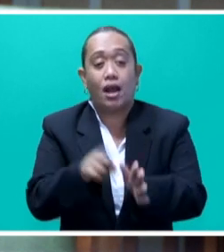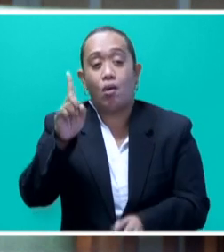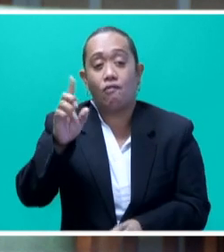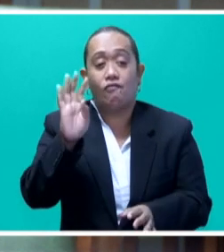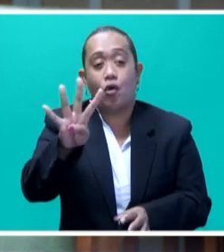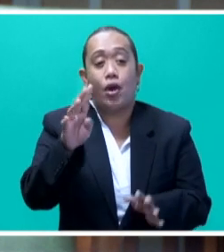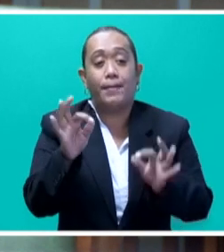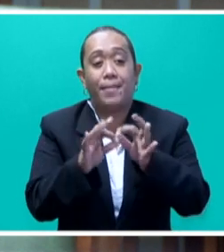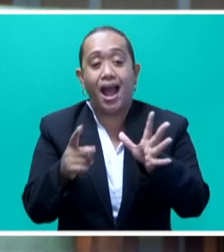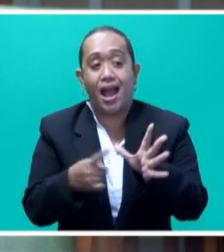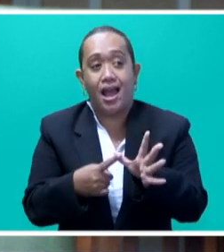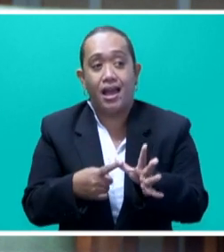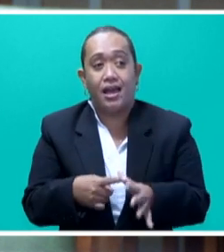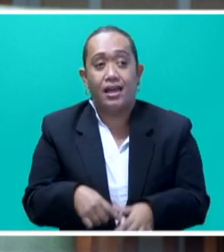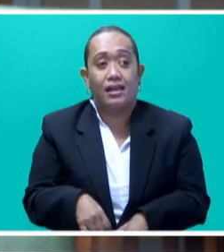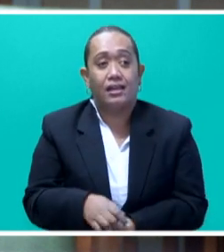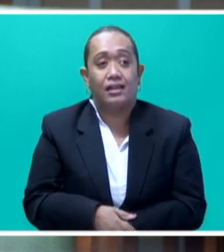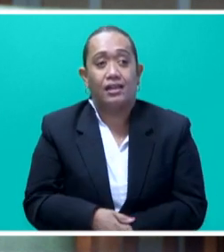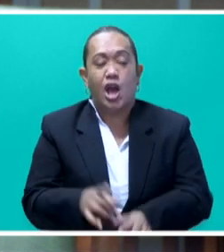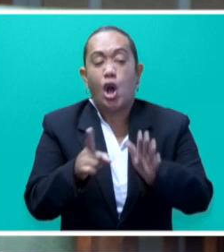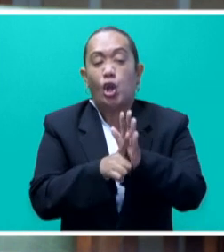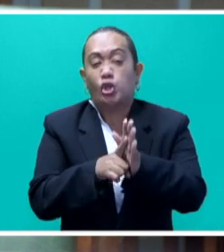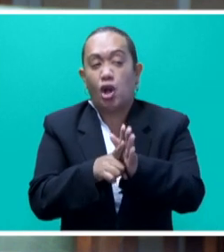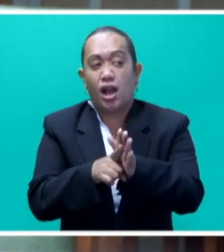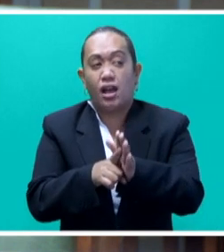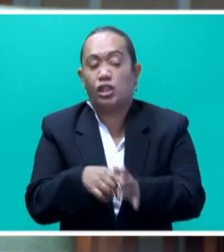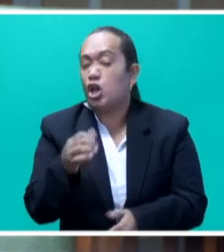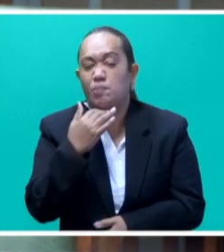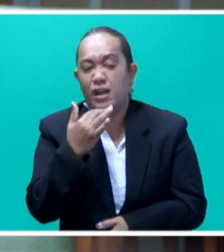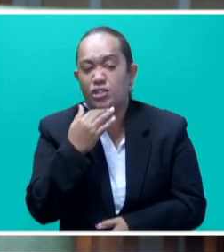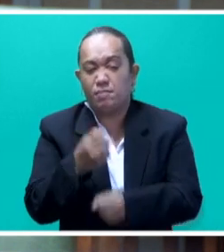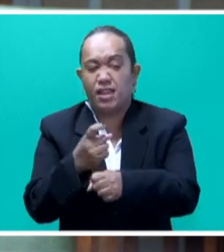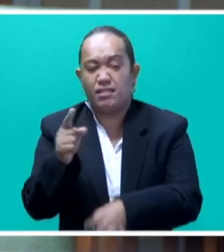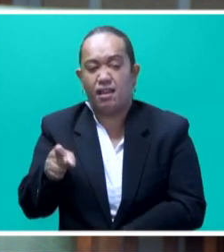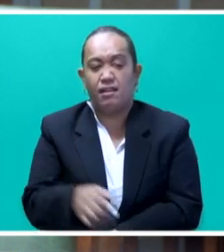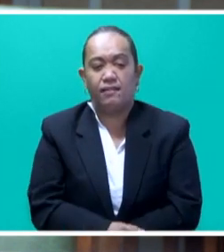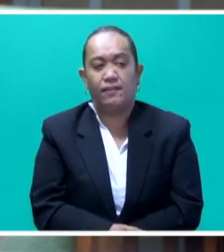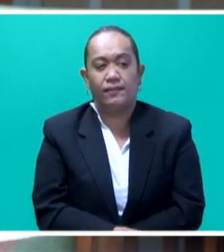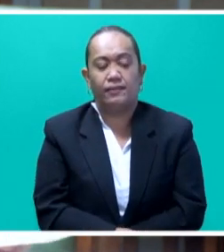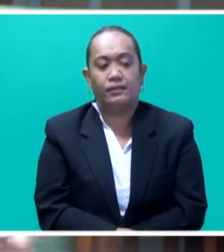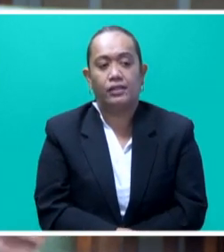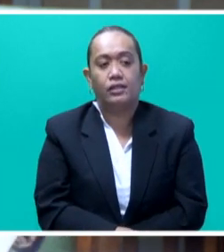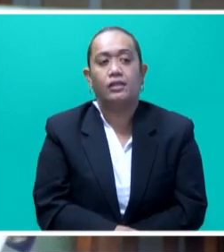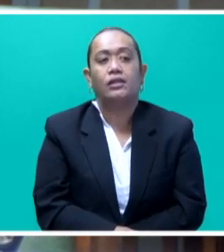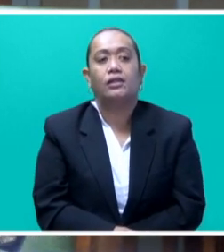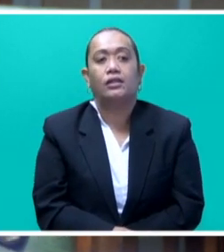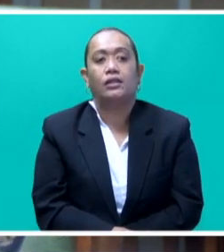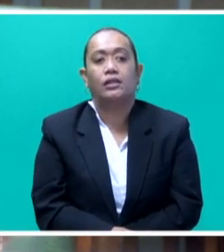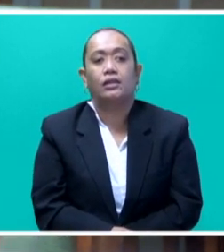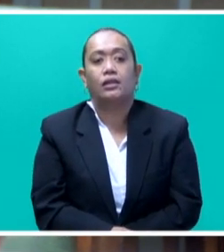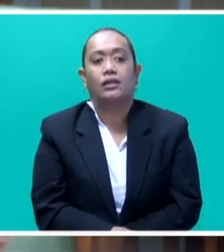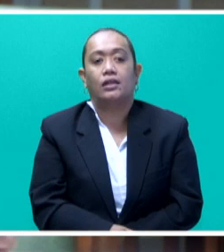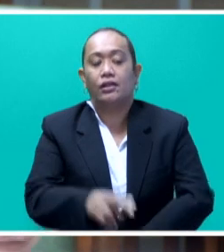It goes to show that the doctors in Lautoka, there's not much of an uptake. Mr. Speaker, sir, Fiji